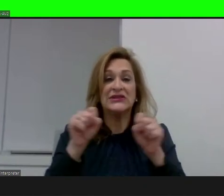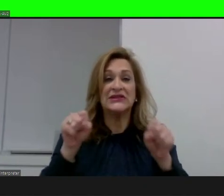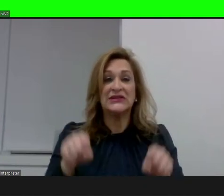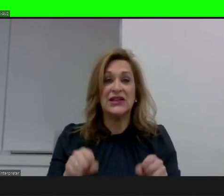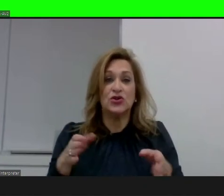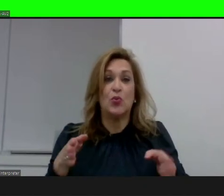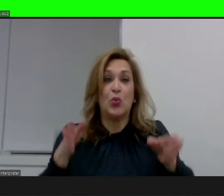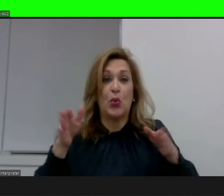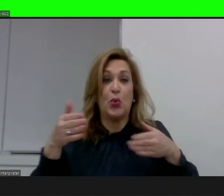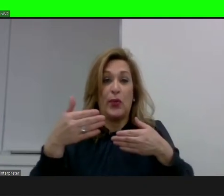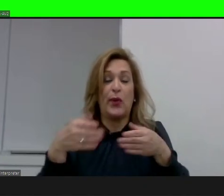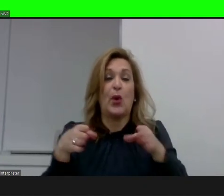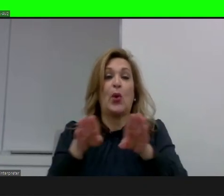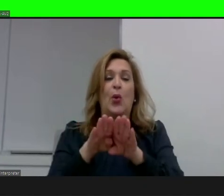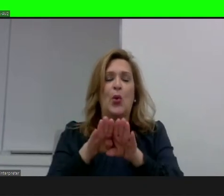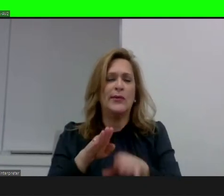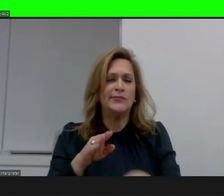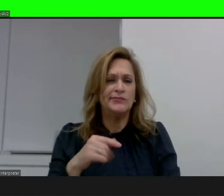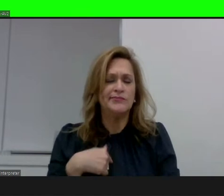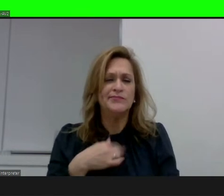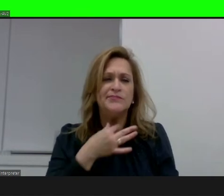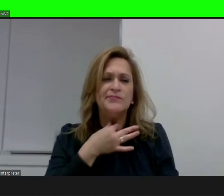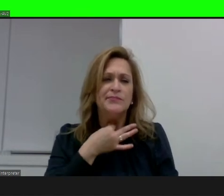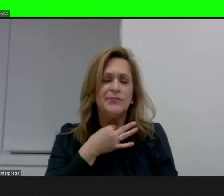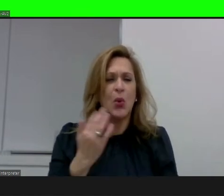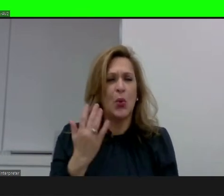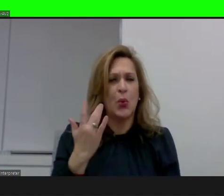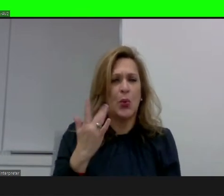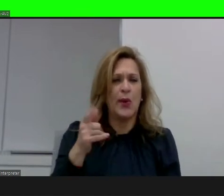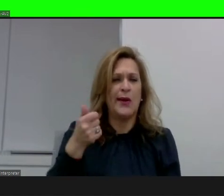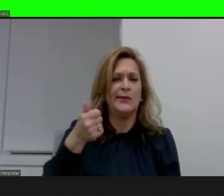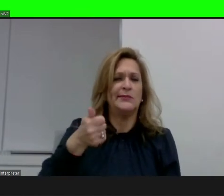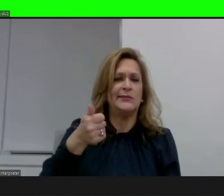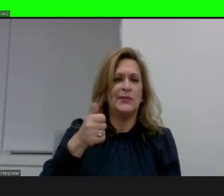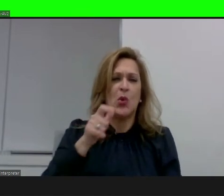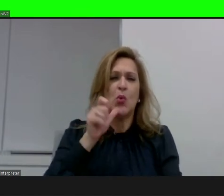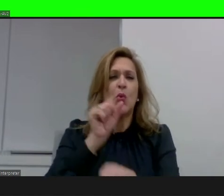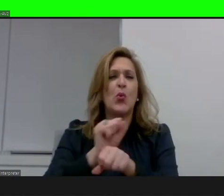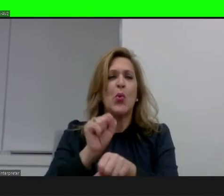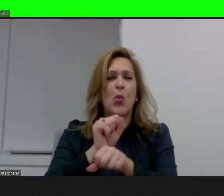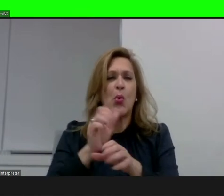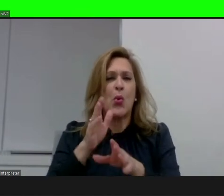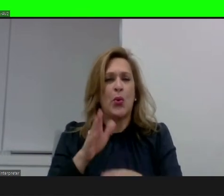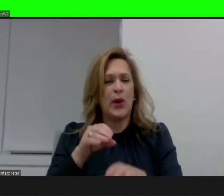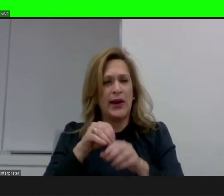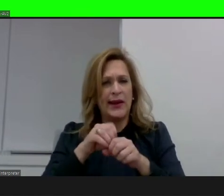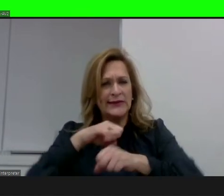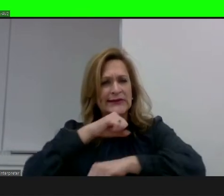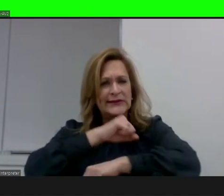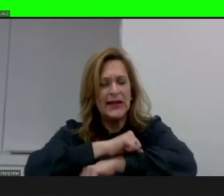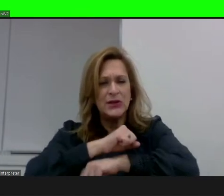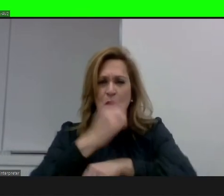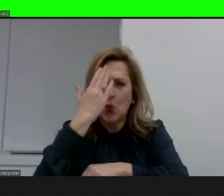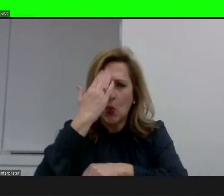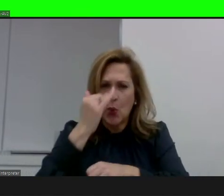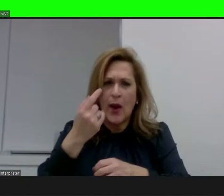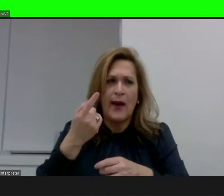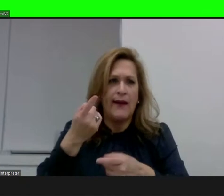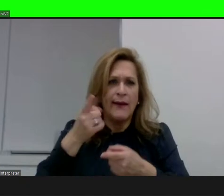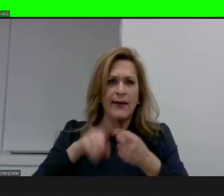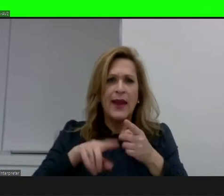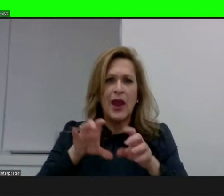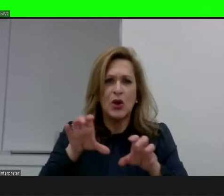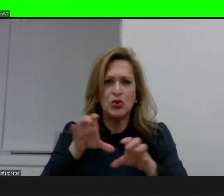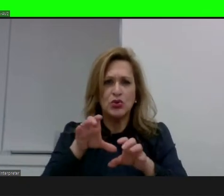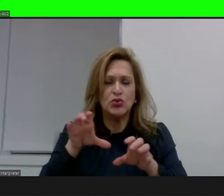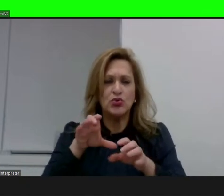closings, I'm just wondering why the station agents cannot do the transactions in the booth. Why does everything have to be outside